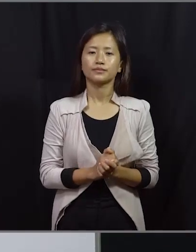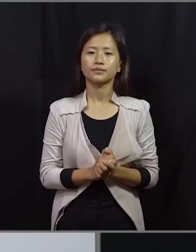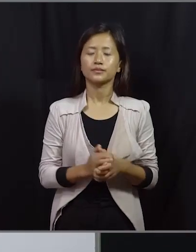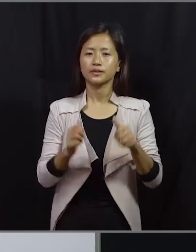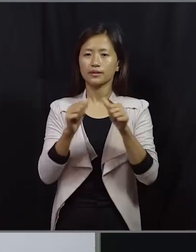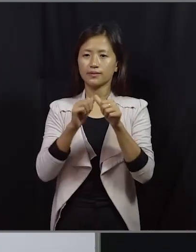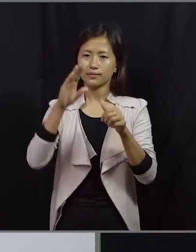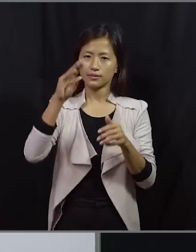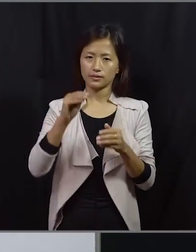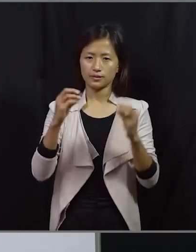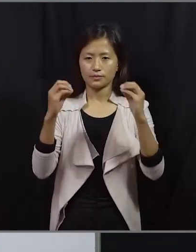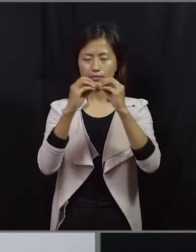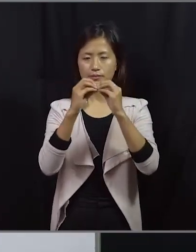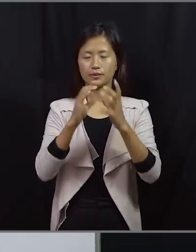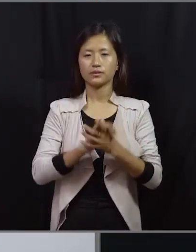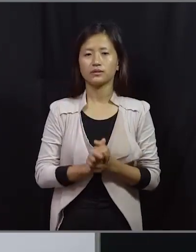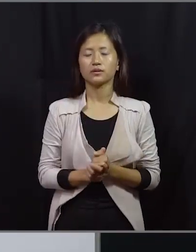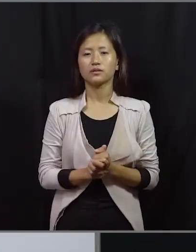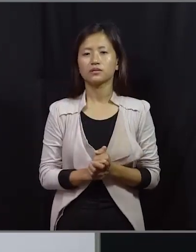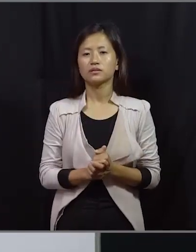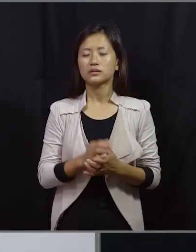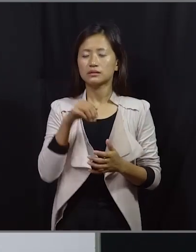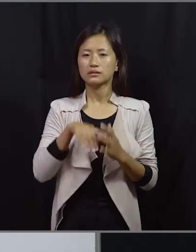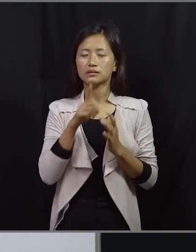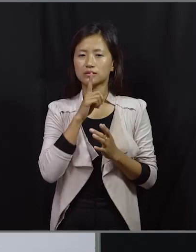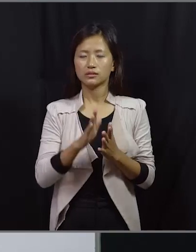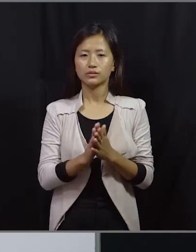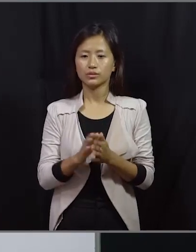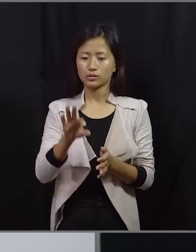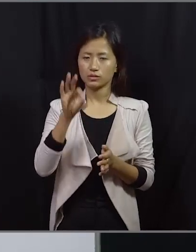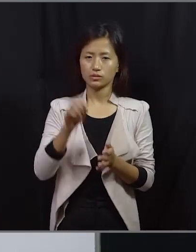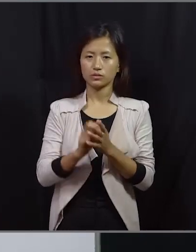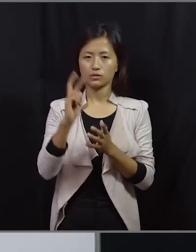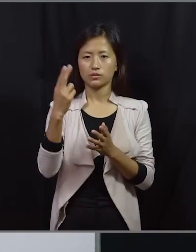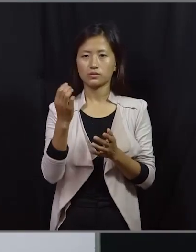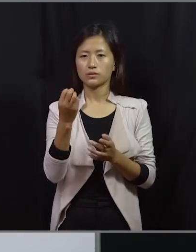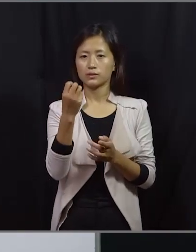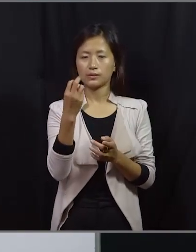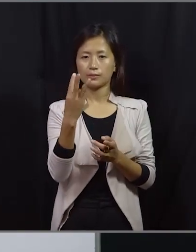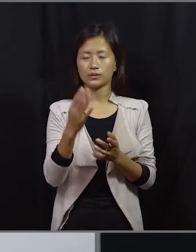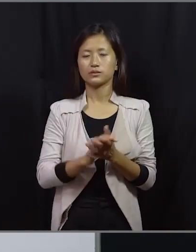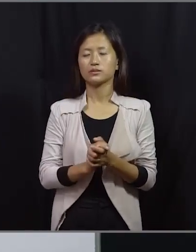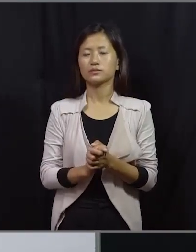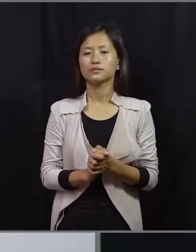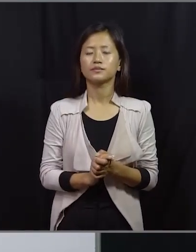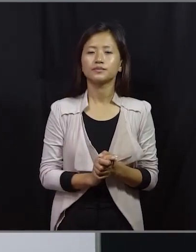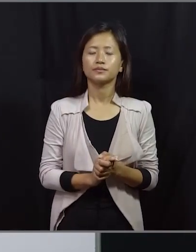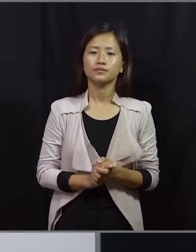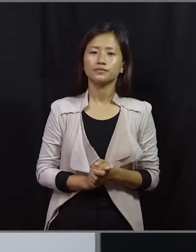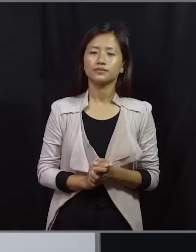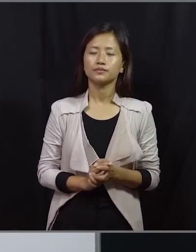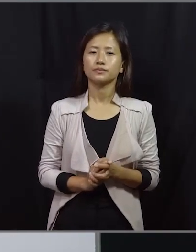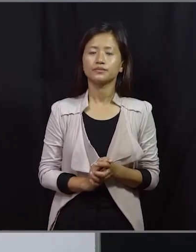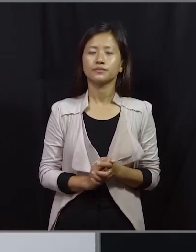A less than B. In such a way we choose two numbers. See, this is the real number, right? Real